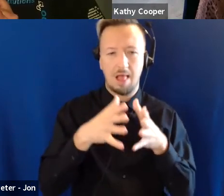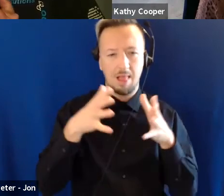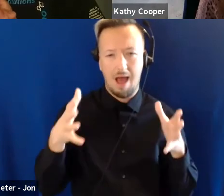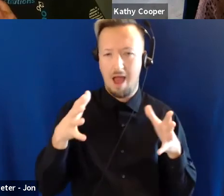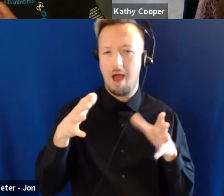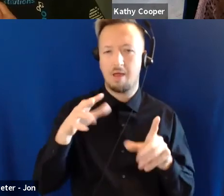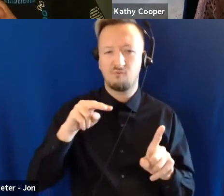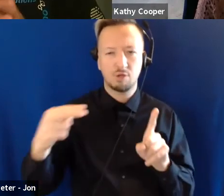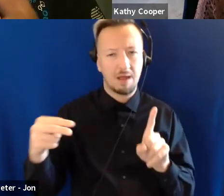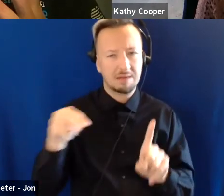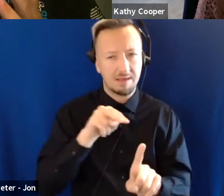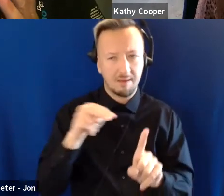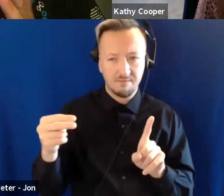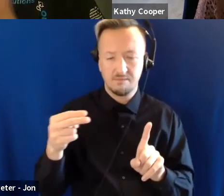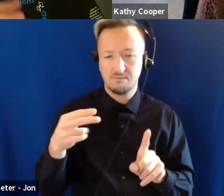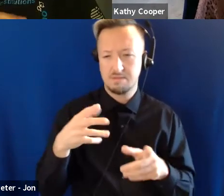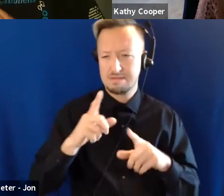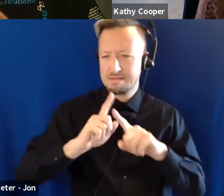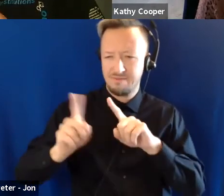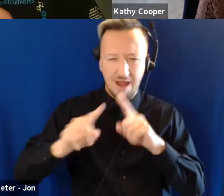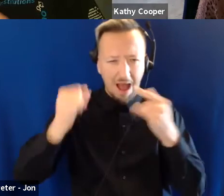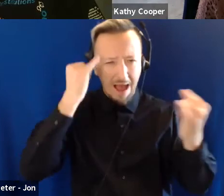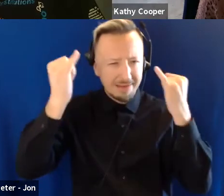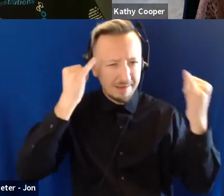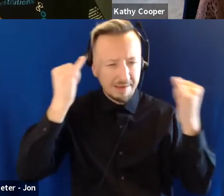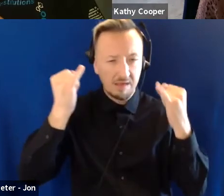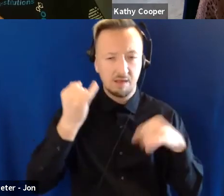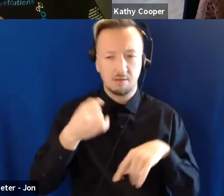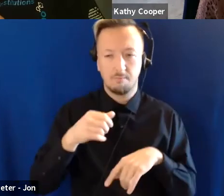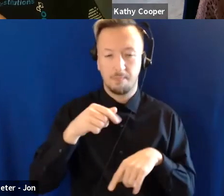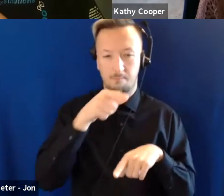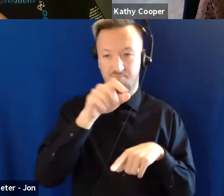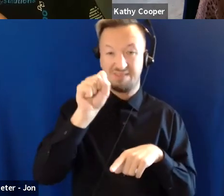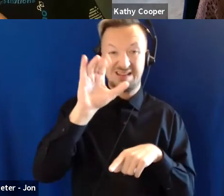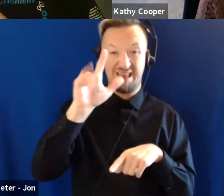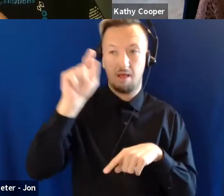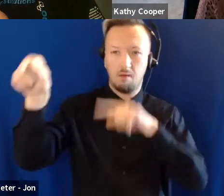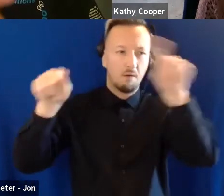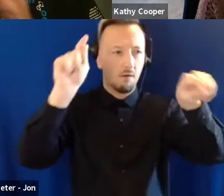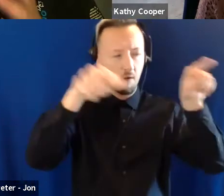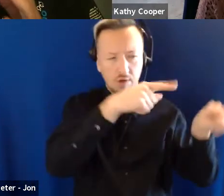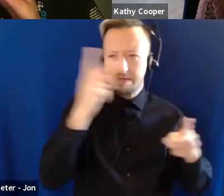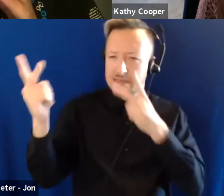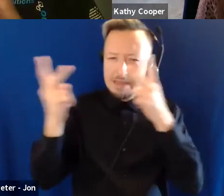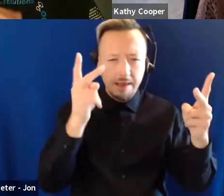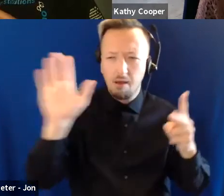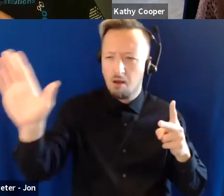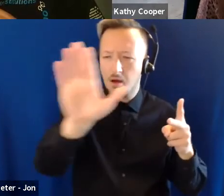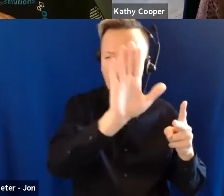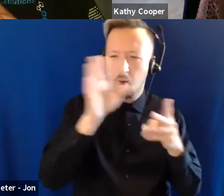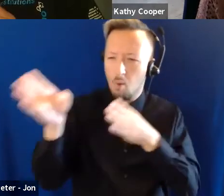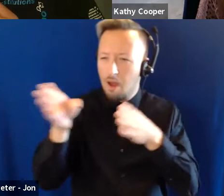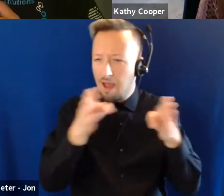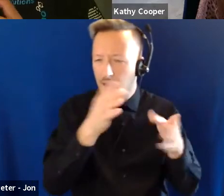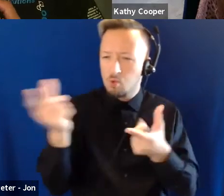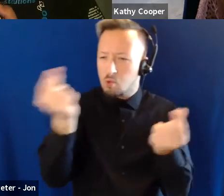of different ideas and things that she's seen from SILCs around the country and the way that they, sort of operate